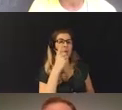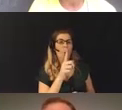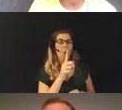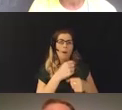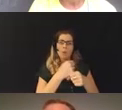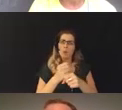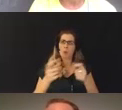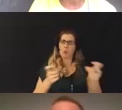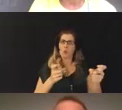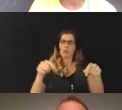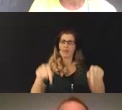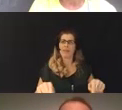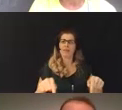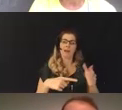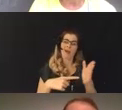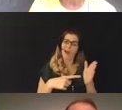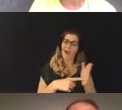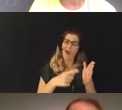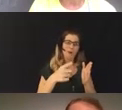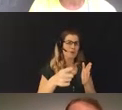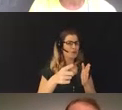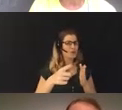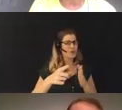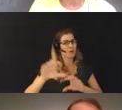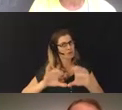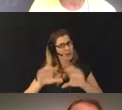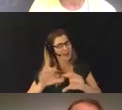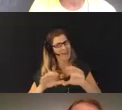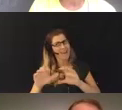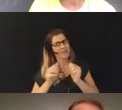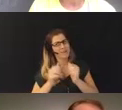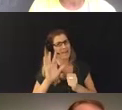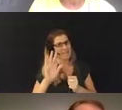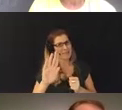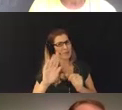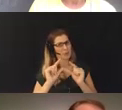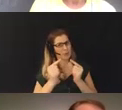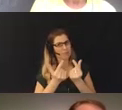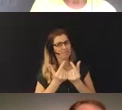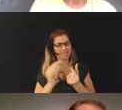producing. I owe you guys a chat with the Facebook.